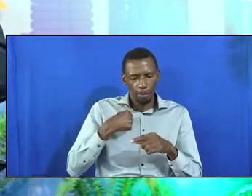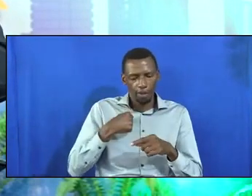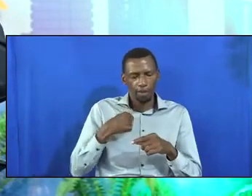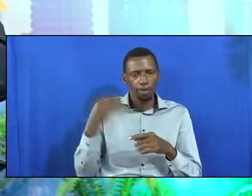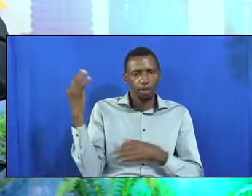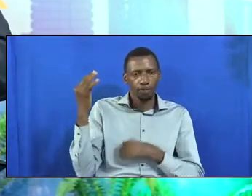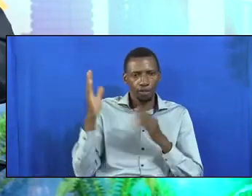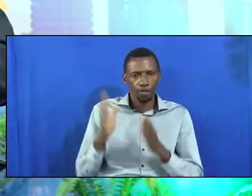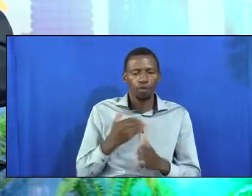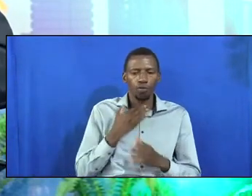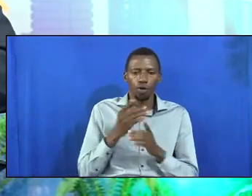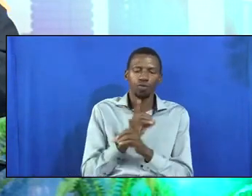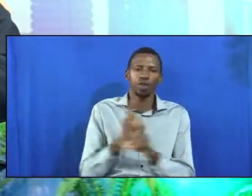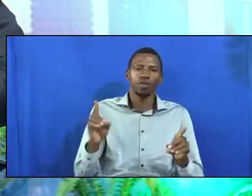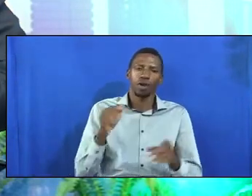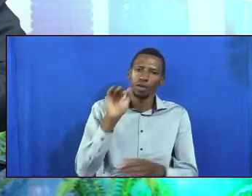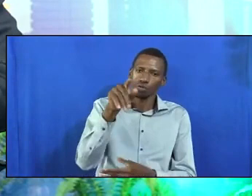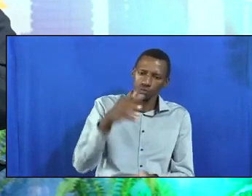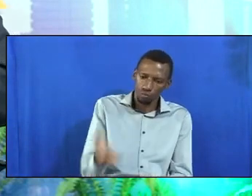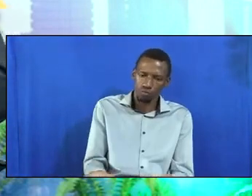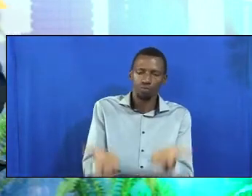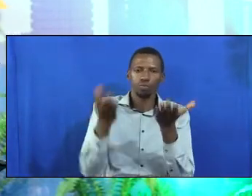delivered. I will even ask that you stand.